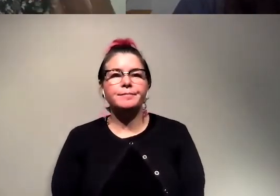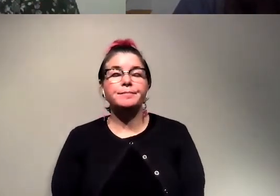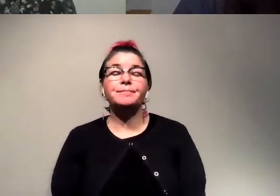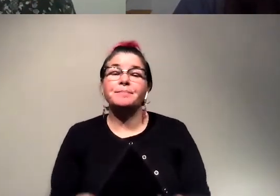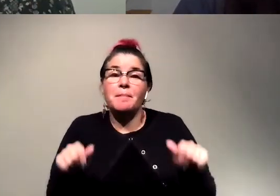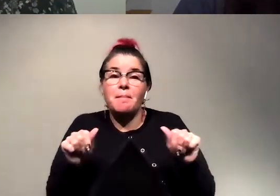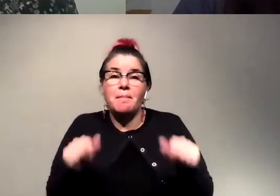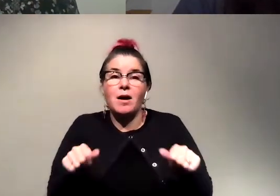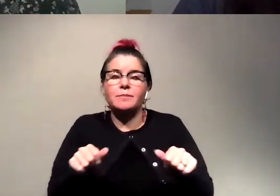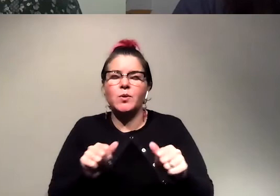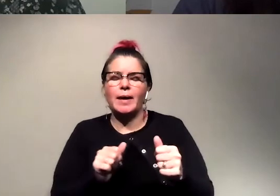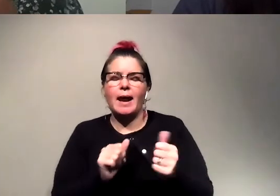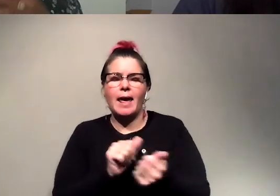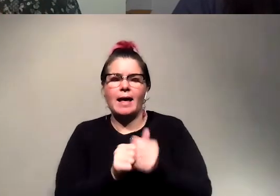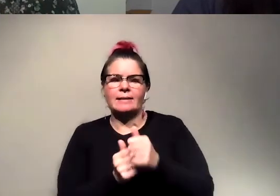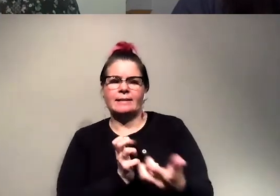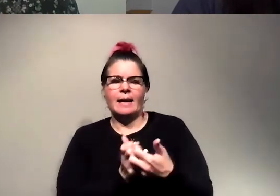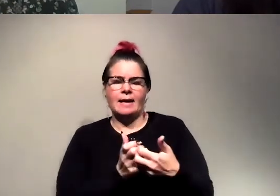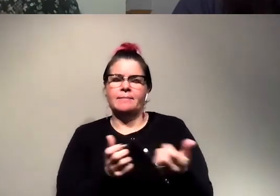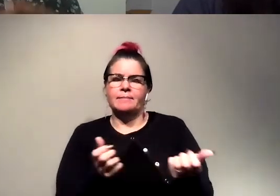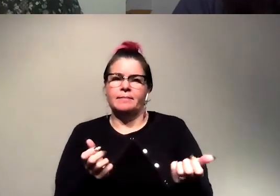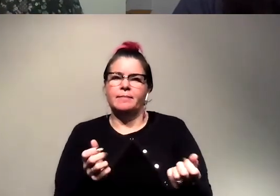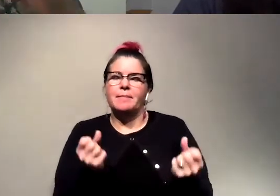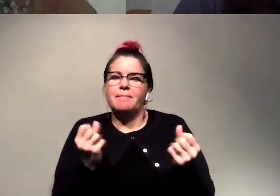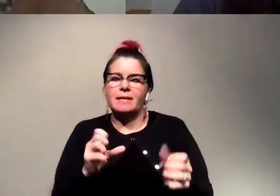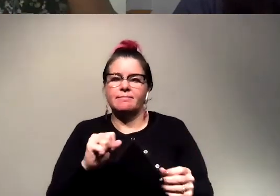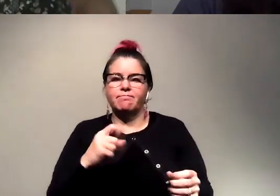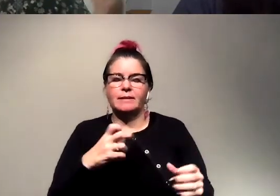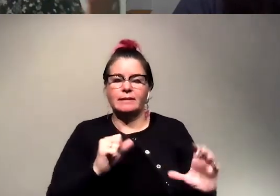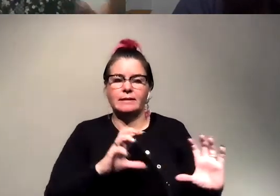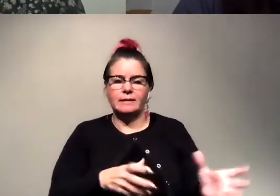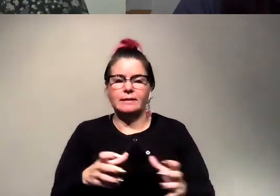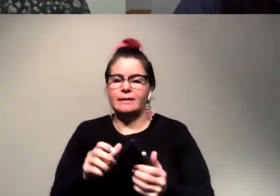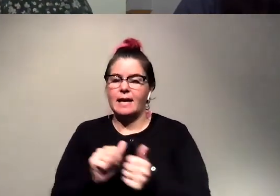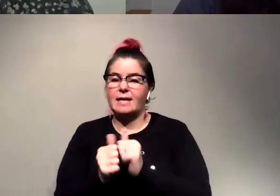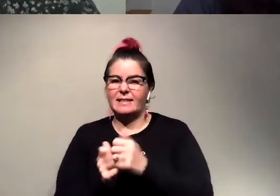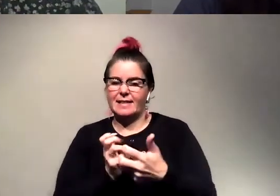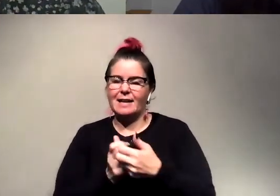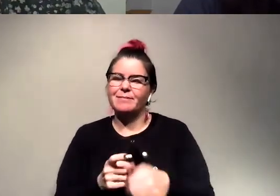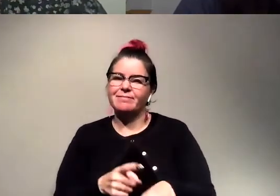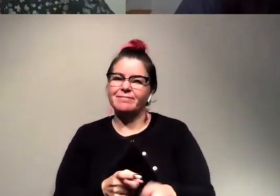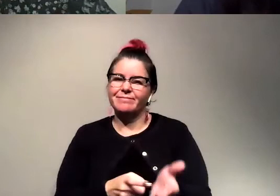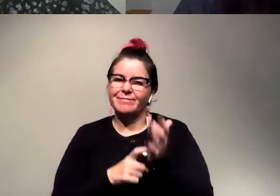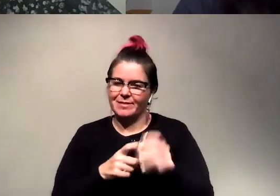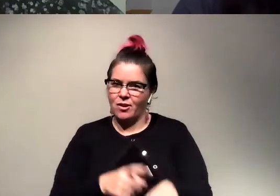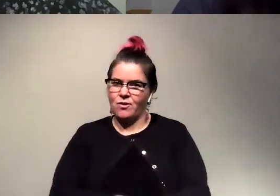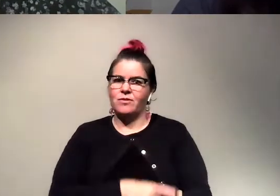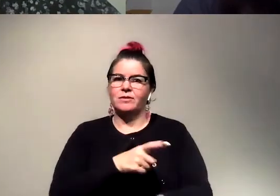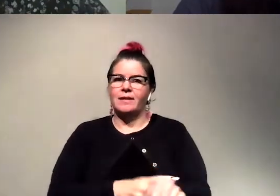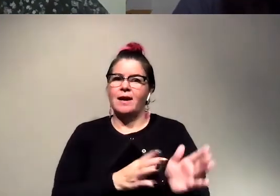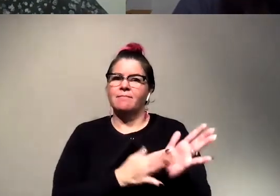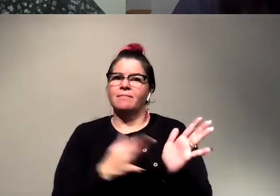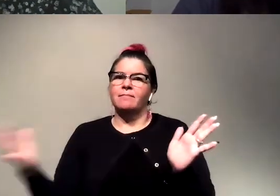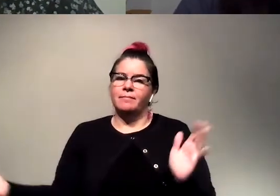to adapt to it, but with a lot of species, adapting takes a long time.